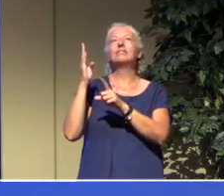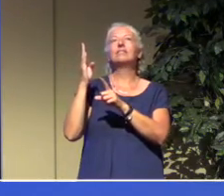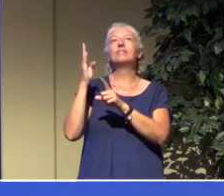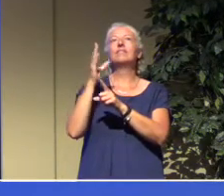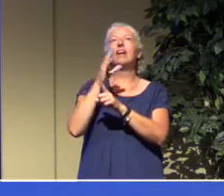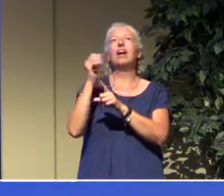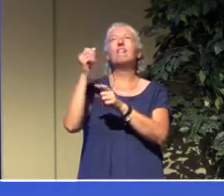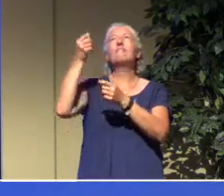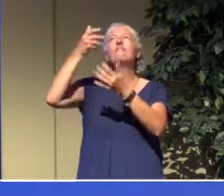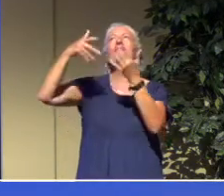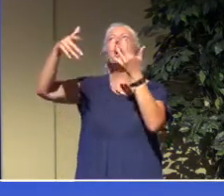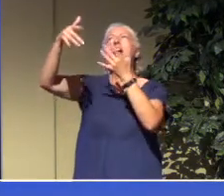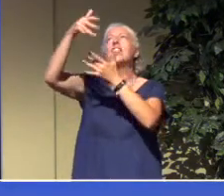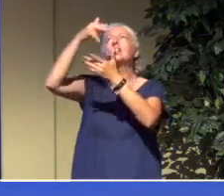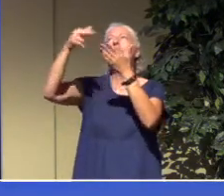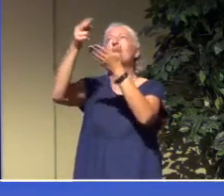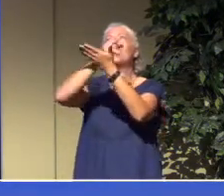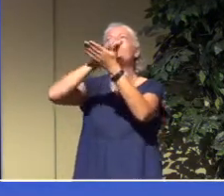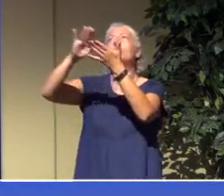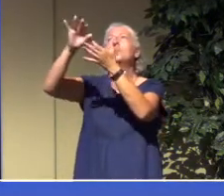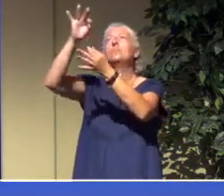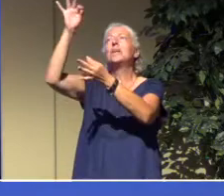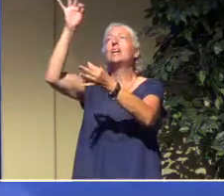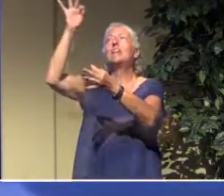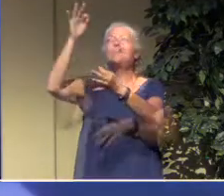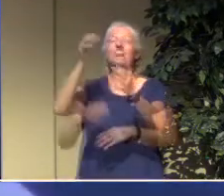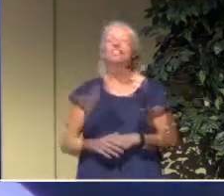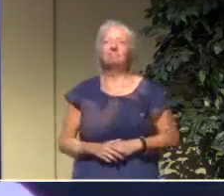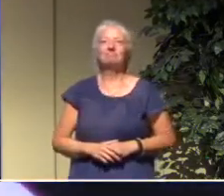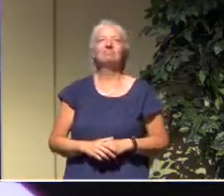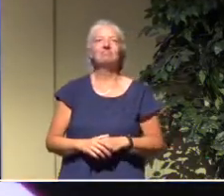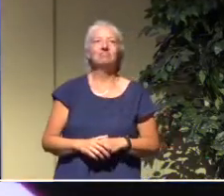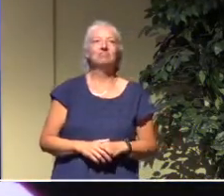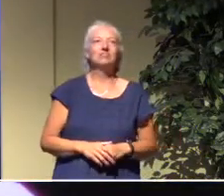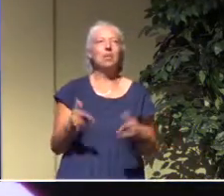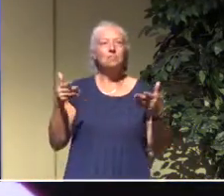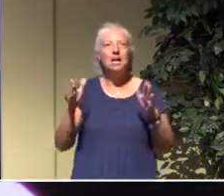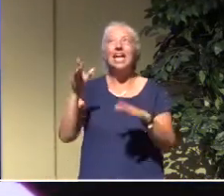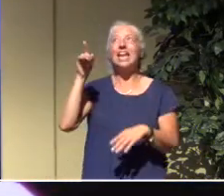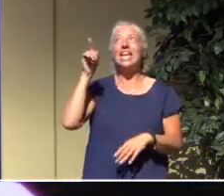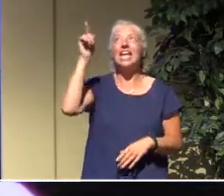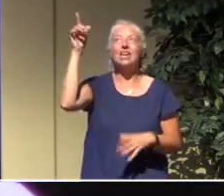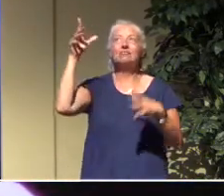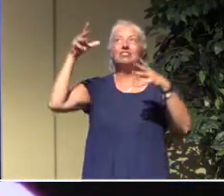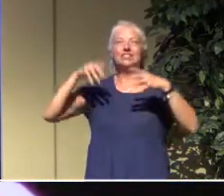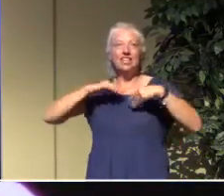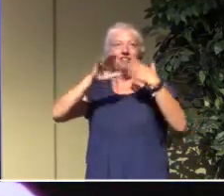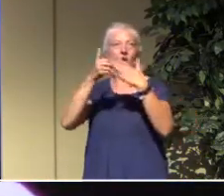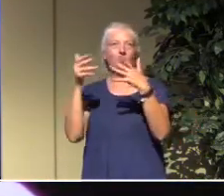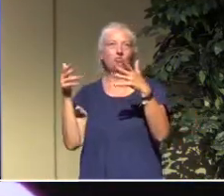and the fellowship of the Holy Spirit be with you. Yeah. May God be praised.